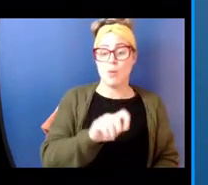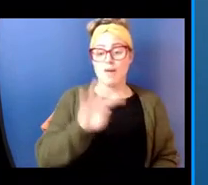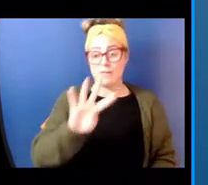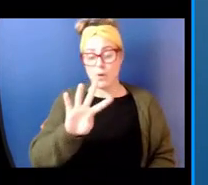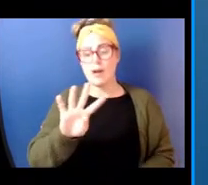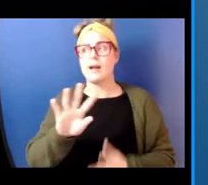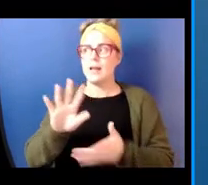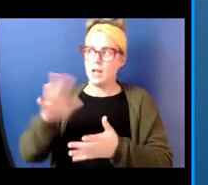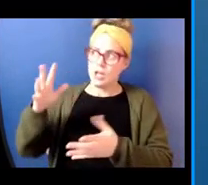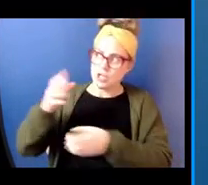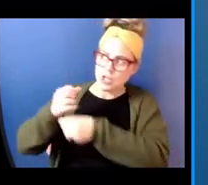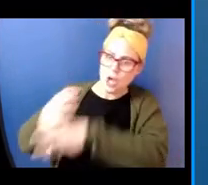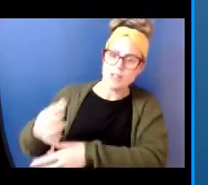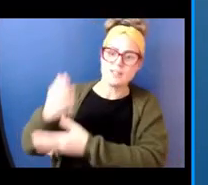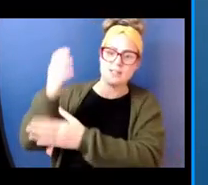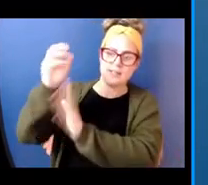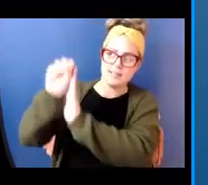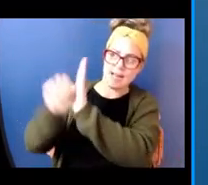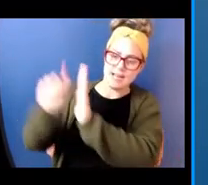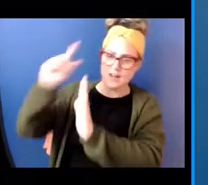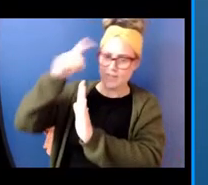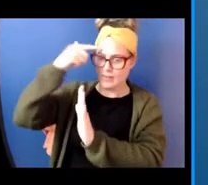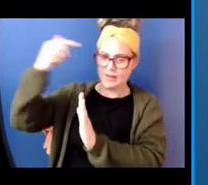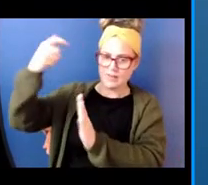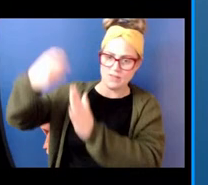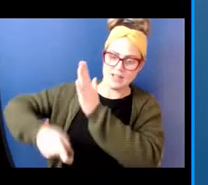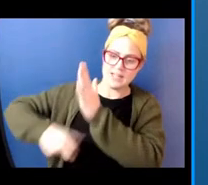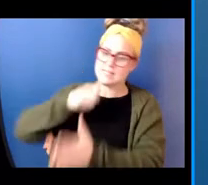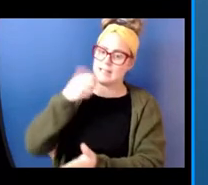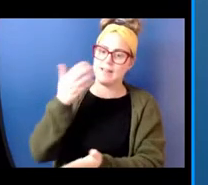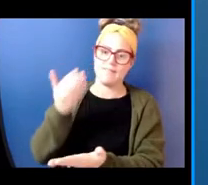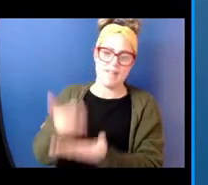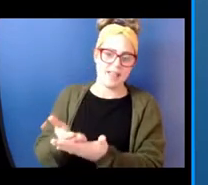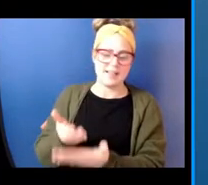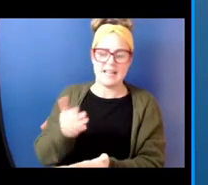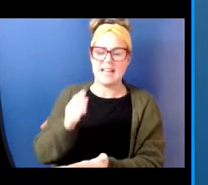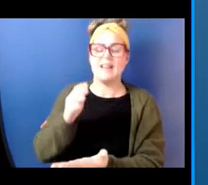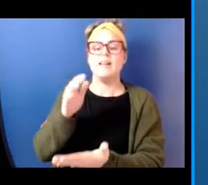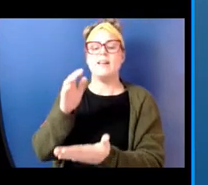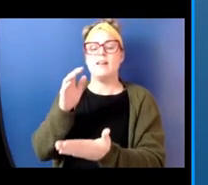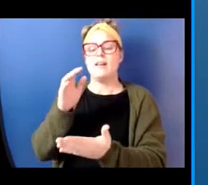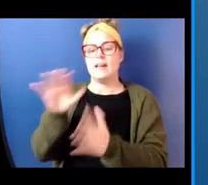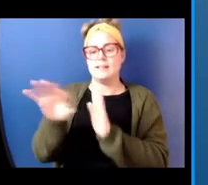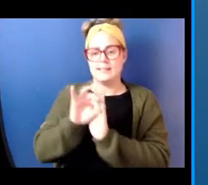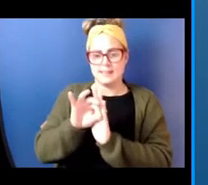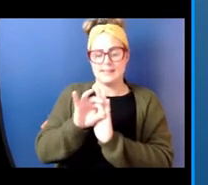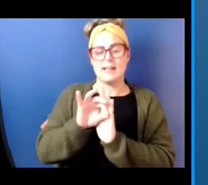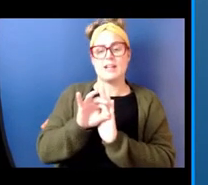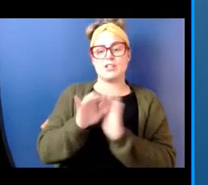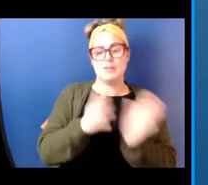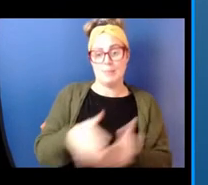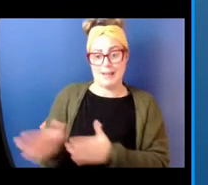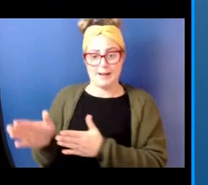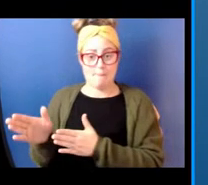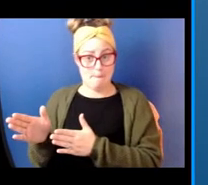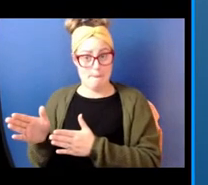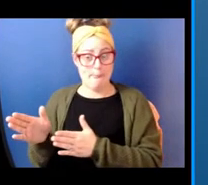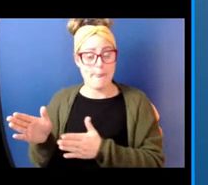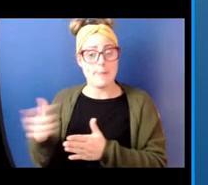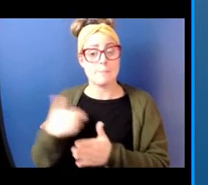government do not invalidate a state party's delegation selection plan we made changes